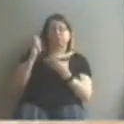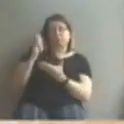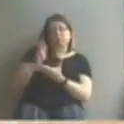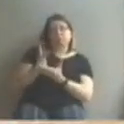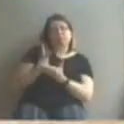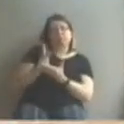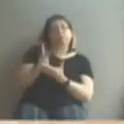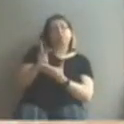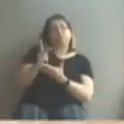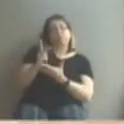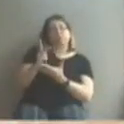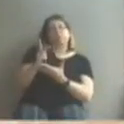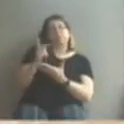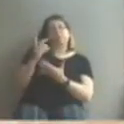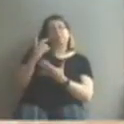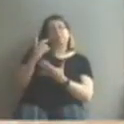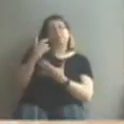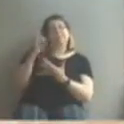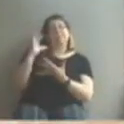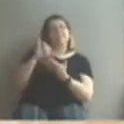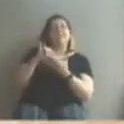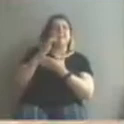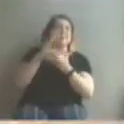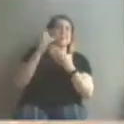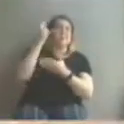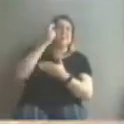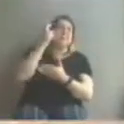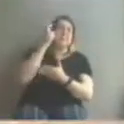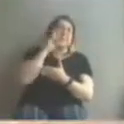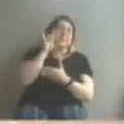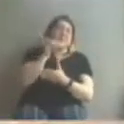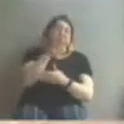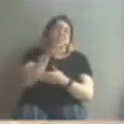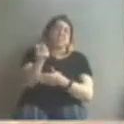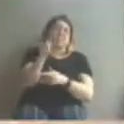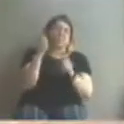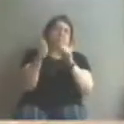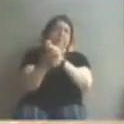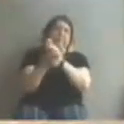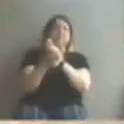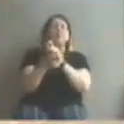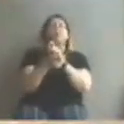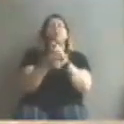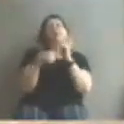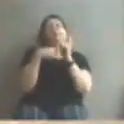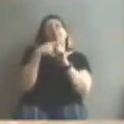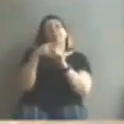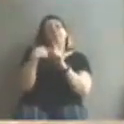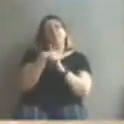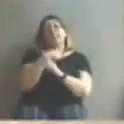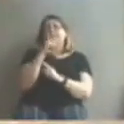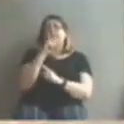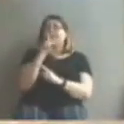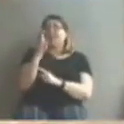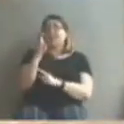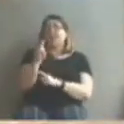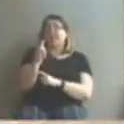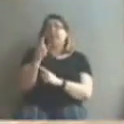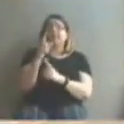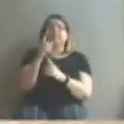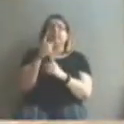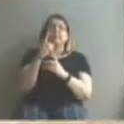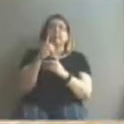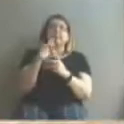door. And so that would be part of the reasoning behind that shift. And then in addition, we really did need to make some